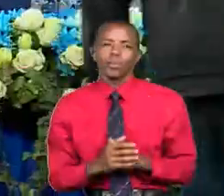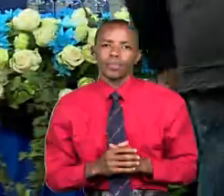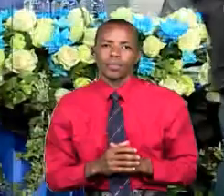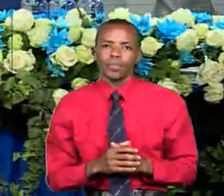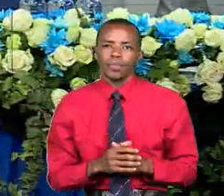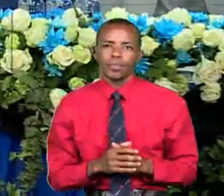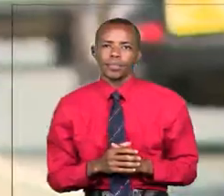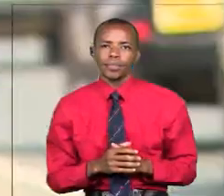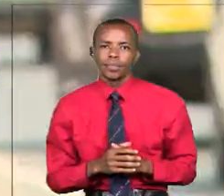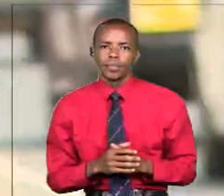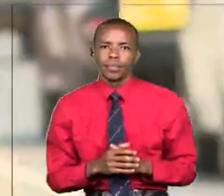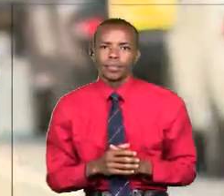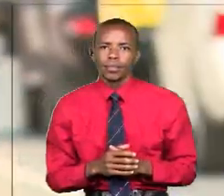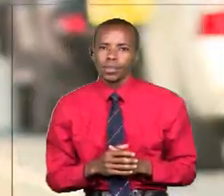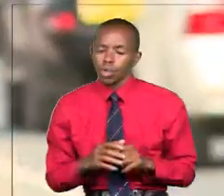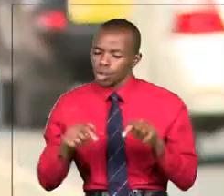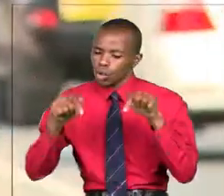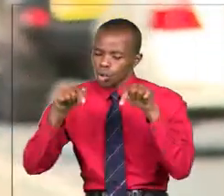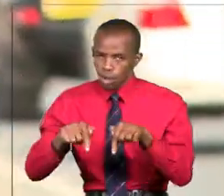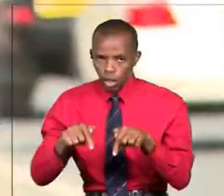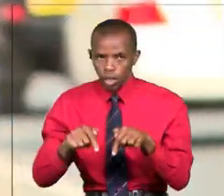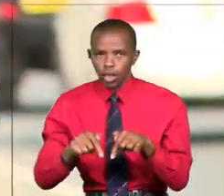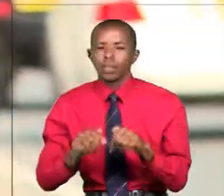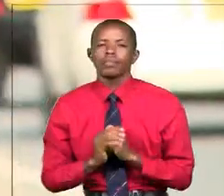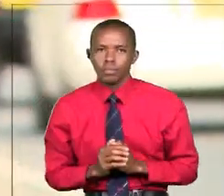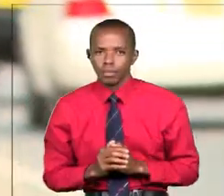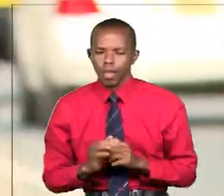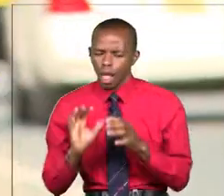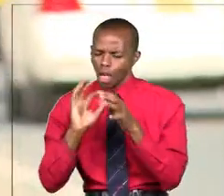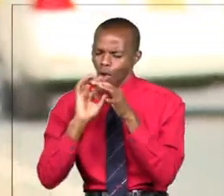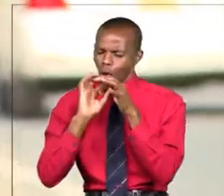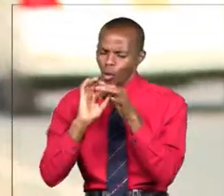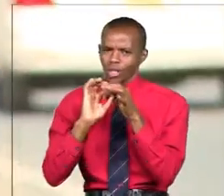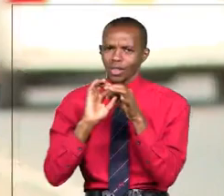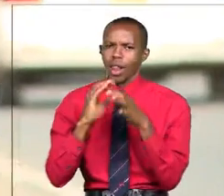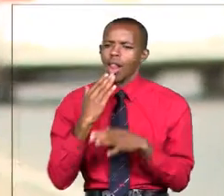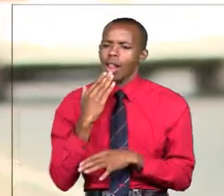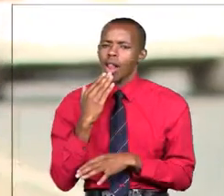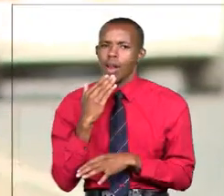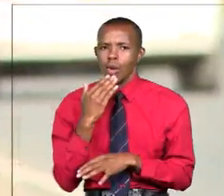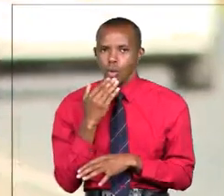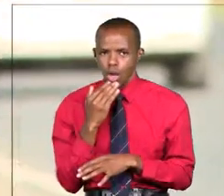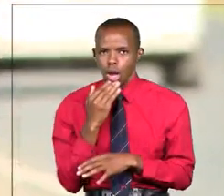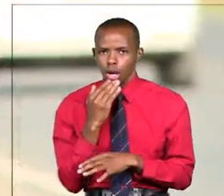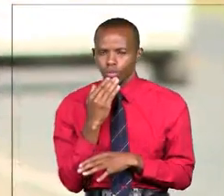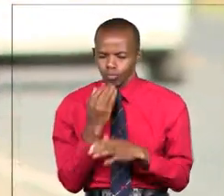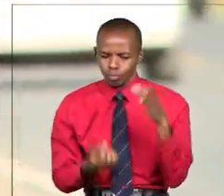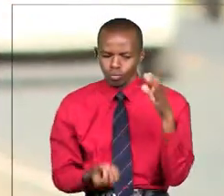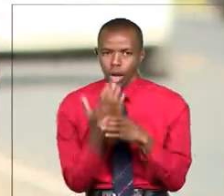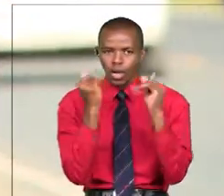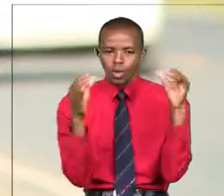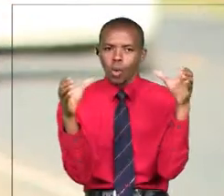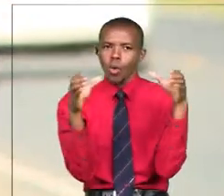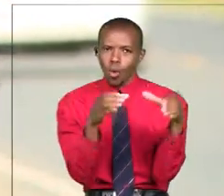hand over. Today, the unity of the second largest community in the country is yet receiving another test after the